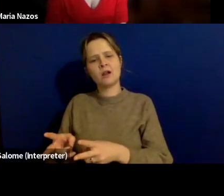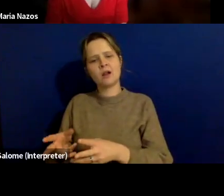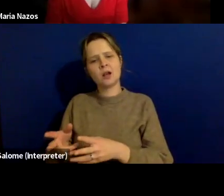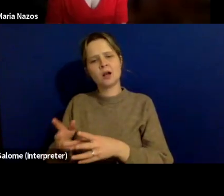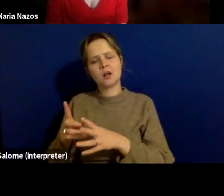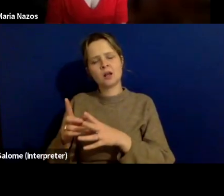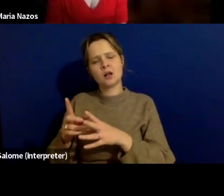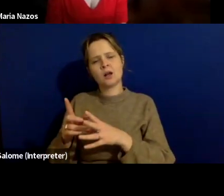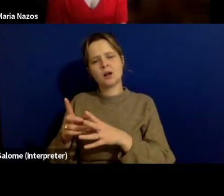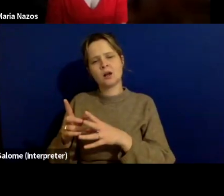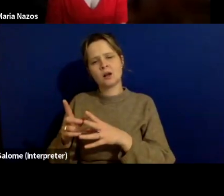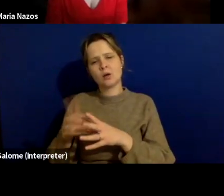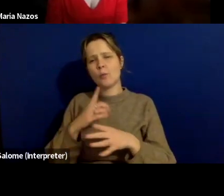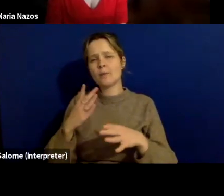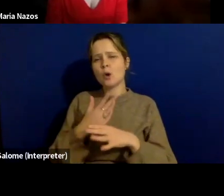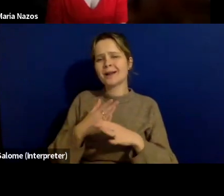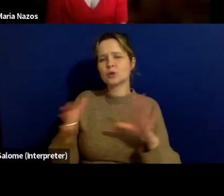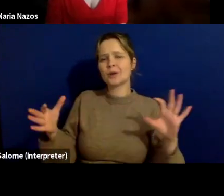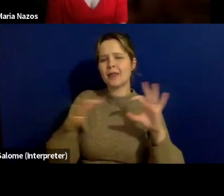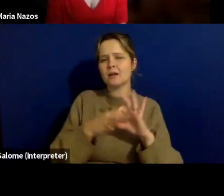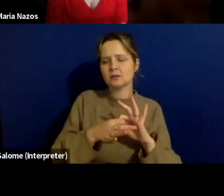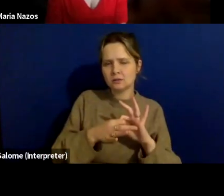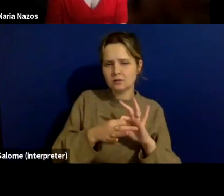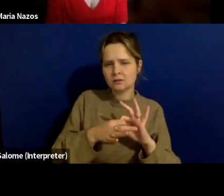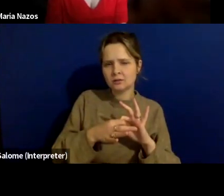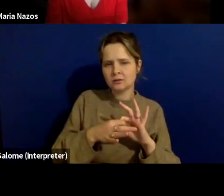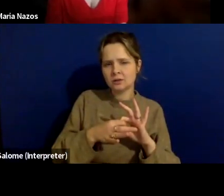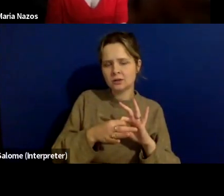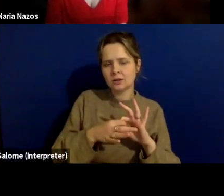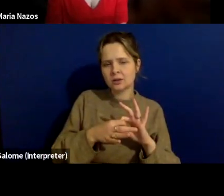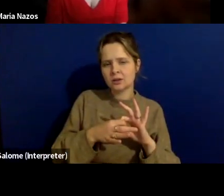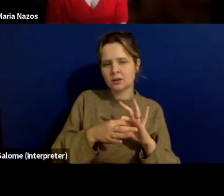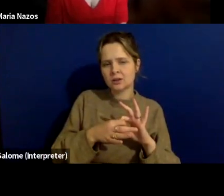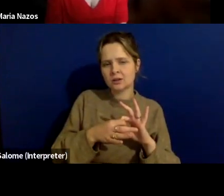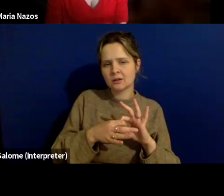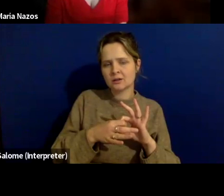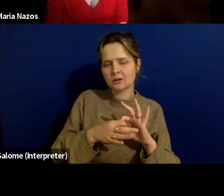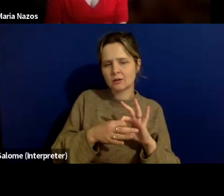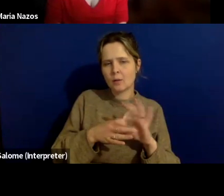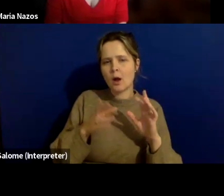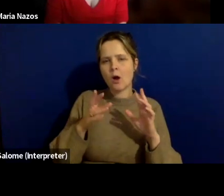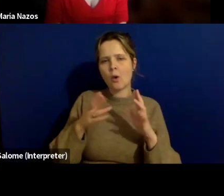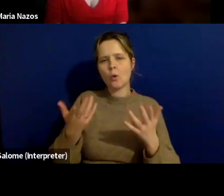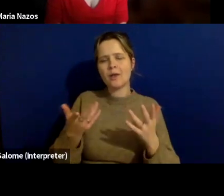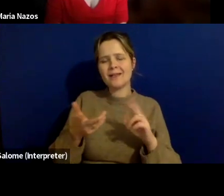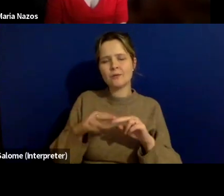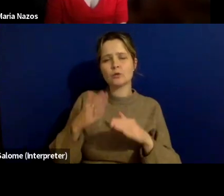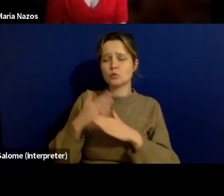time going together and are in a dialogue with the paths of the